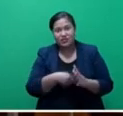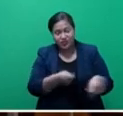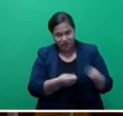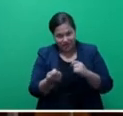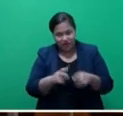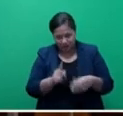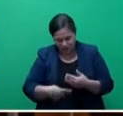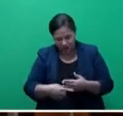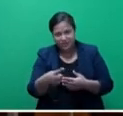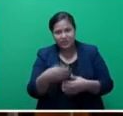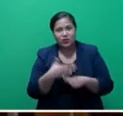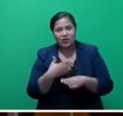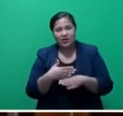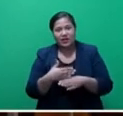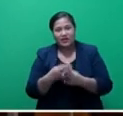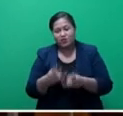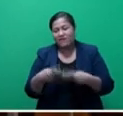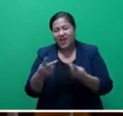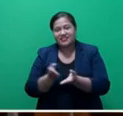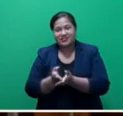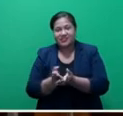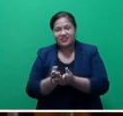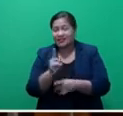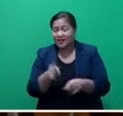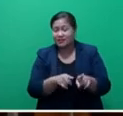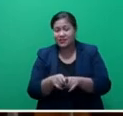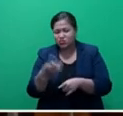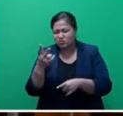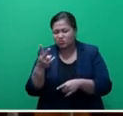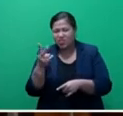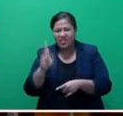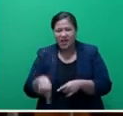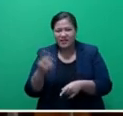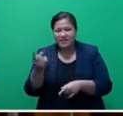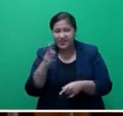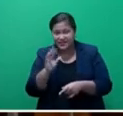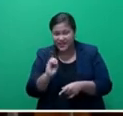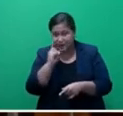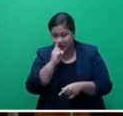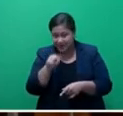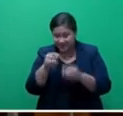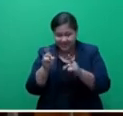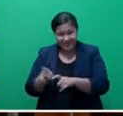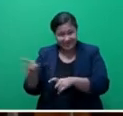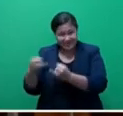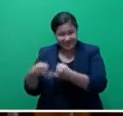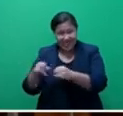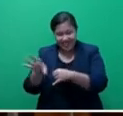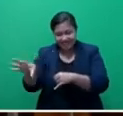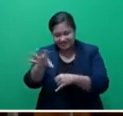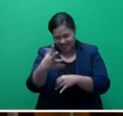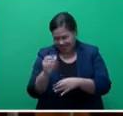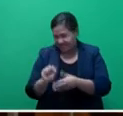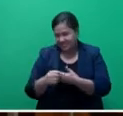Mr. Speaker, sir, this basically means that 2,050 Fijians in these island communities now have safer and